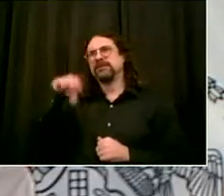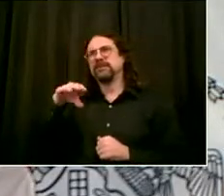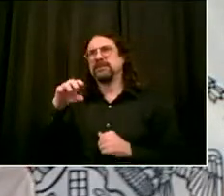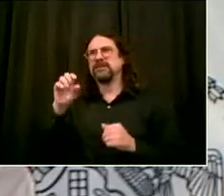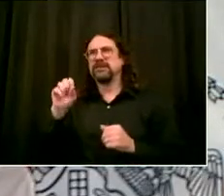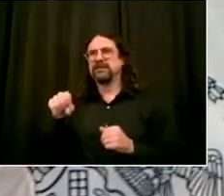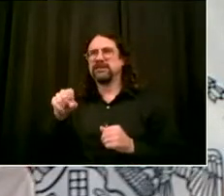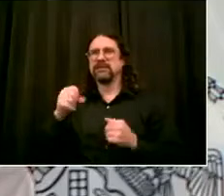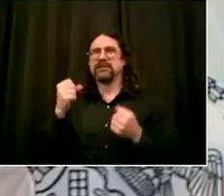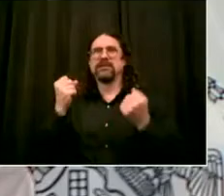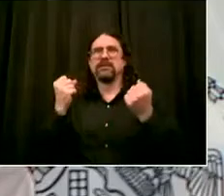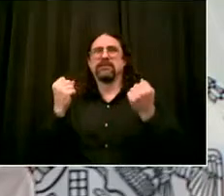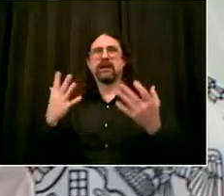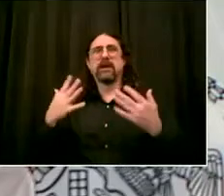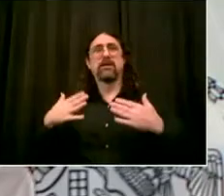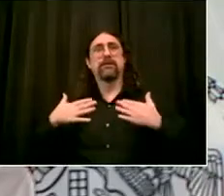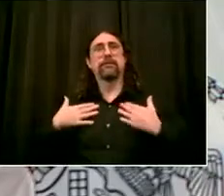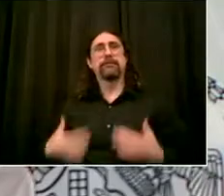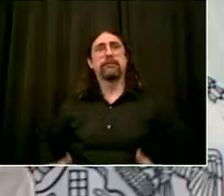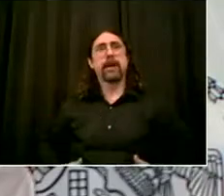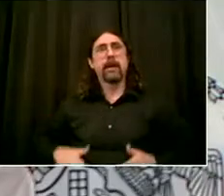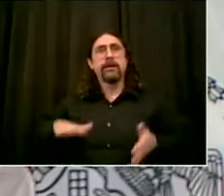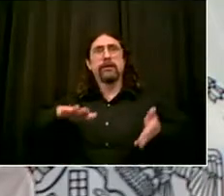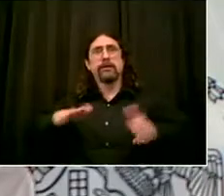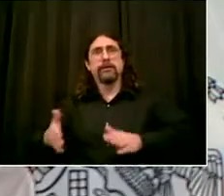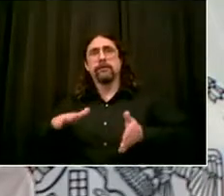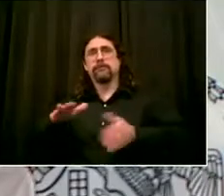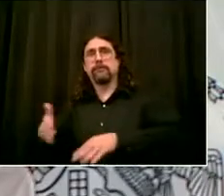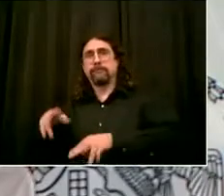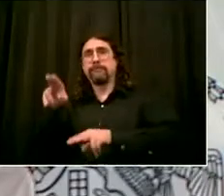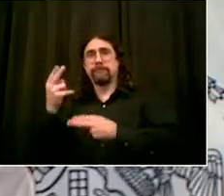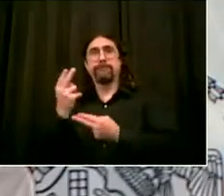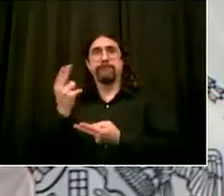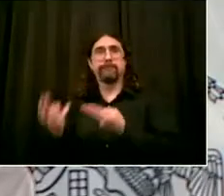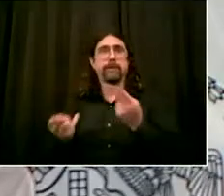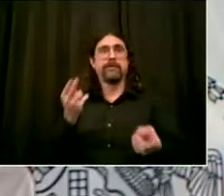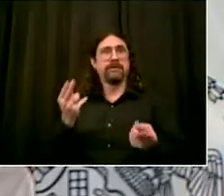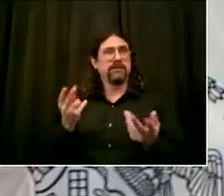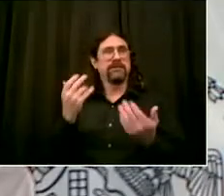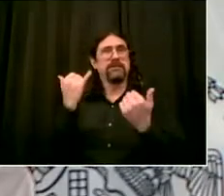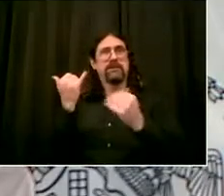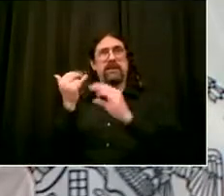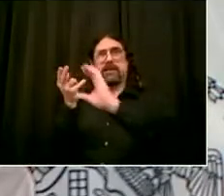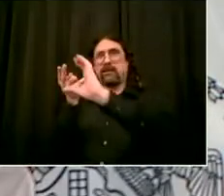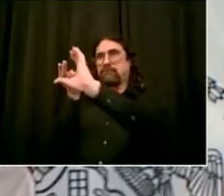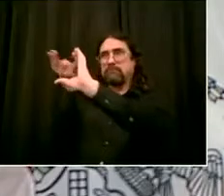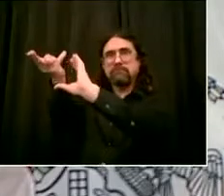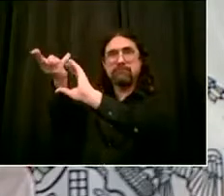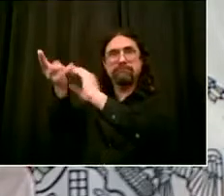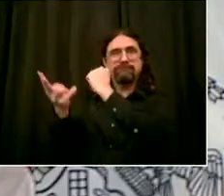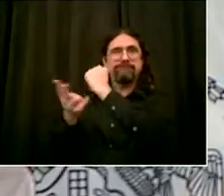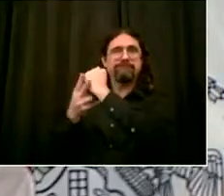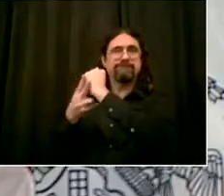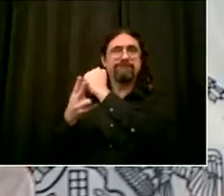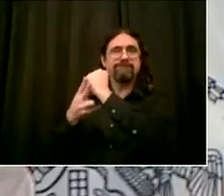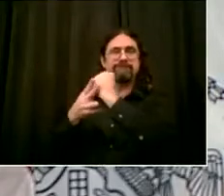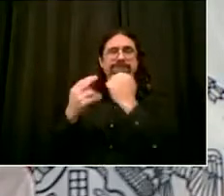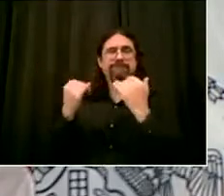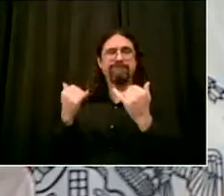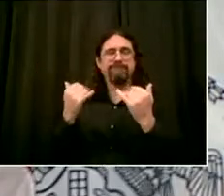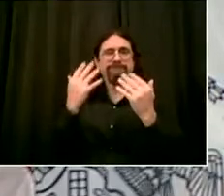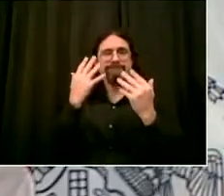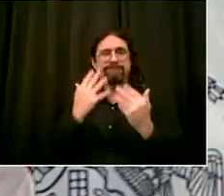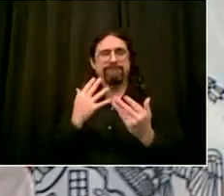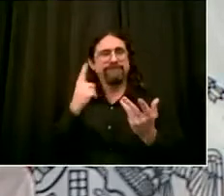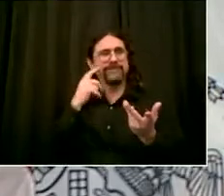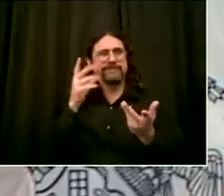sure that they uh can have the kind of services they want to have at the right time but we'll provide the support we